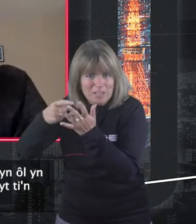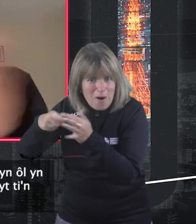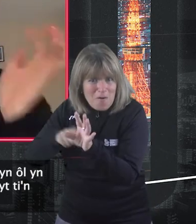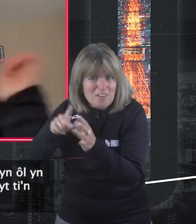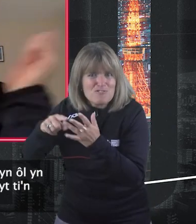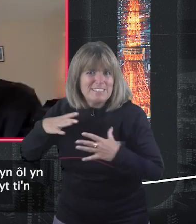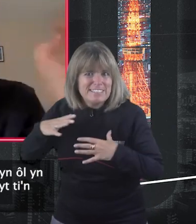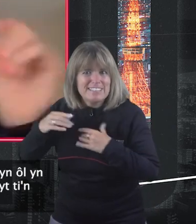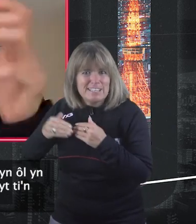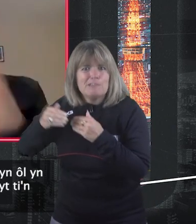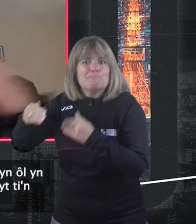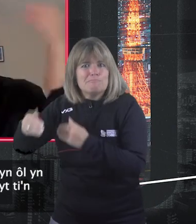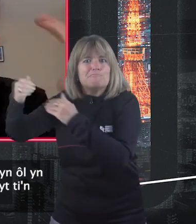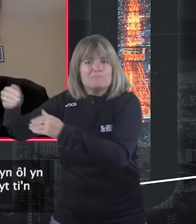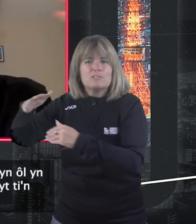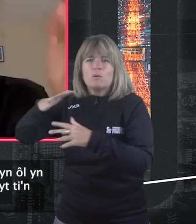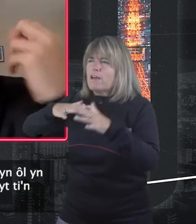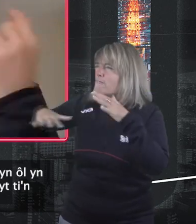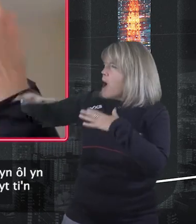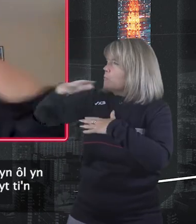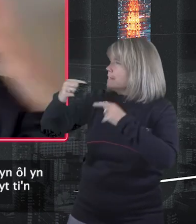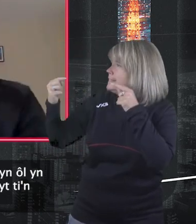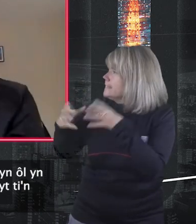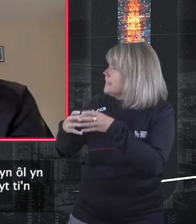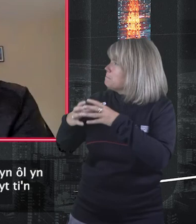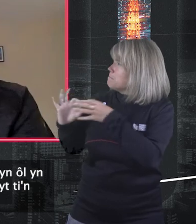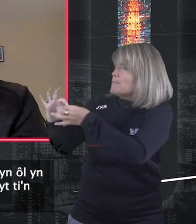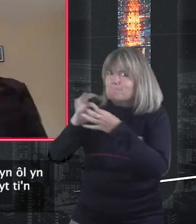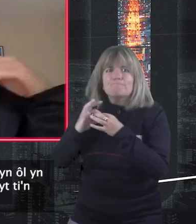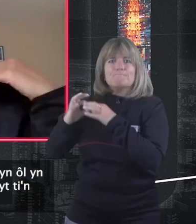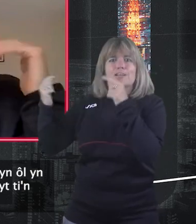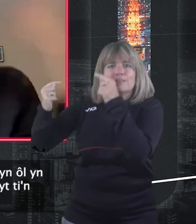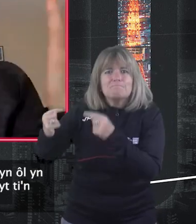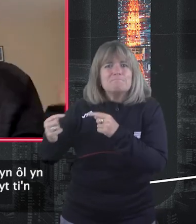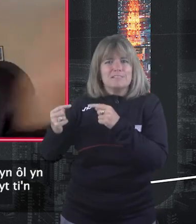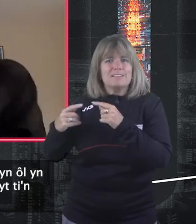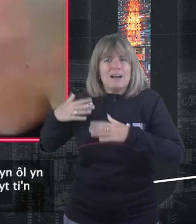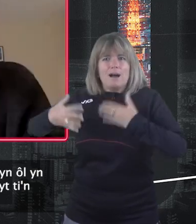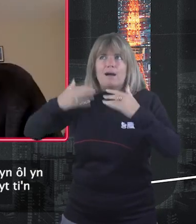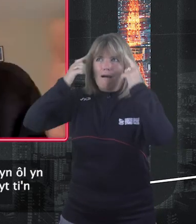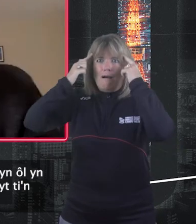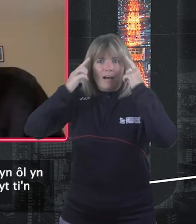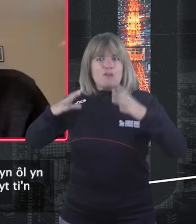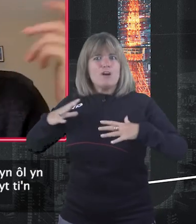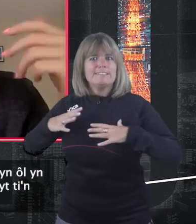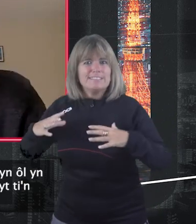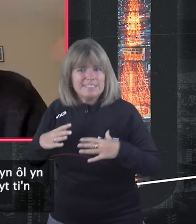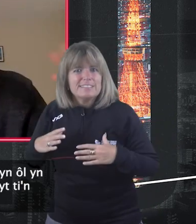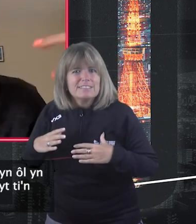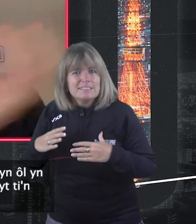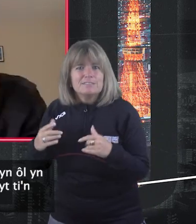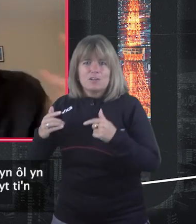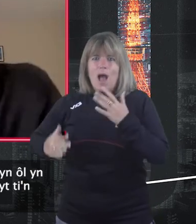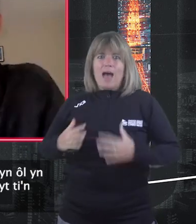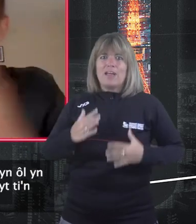but it was just great to be back in that environment, being with the team, and just, yeah, being around the athletes again, who you